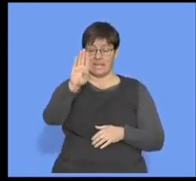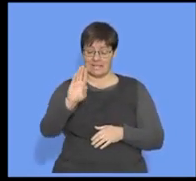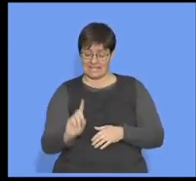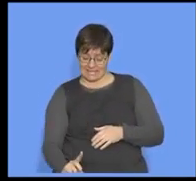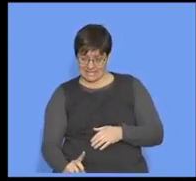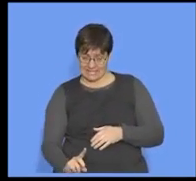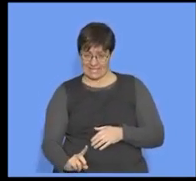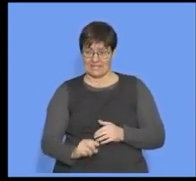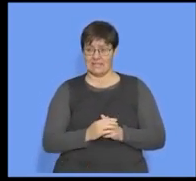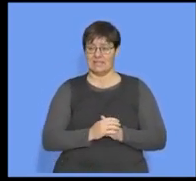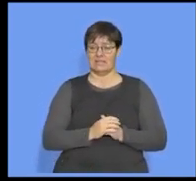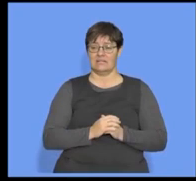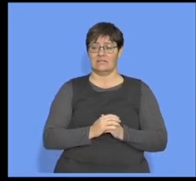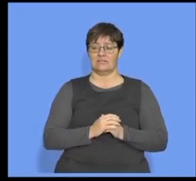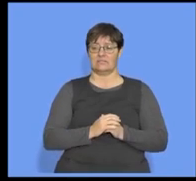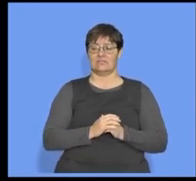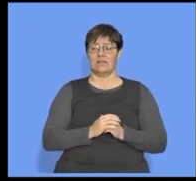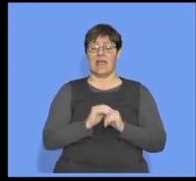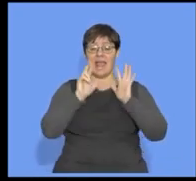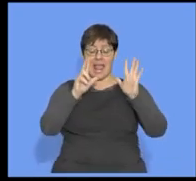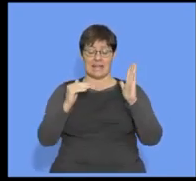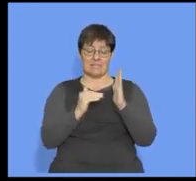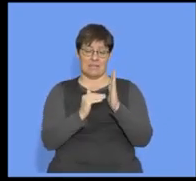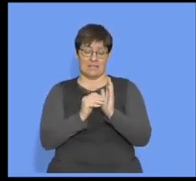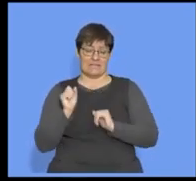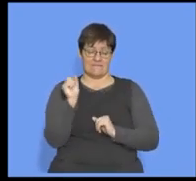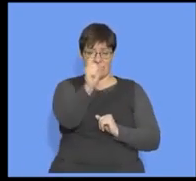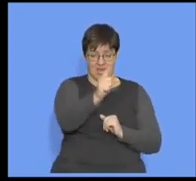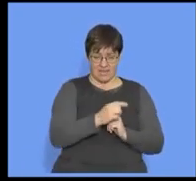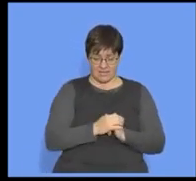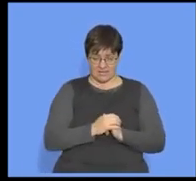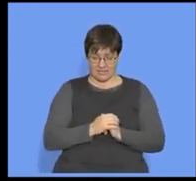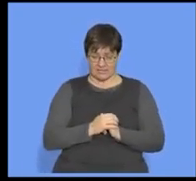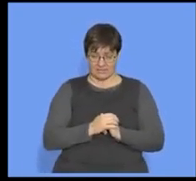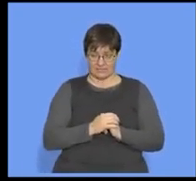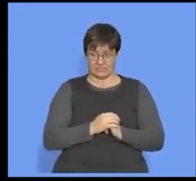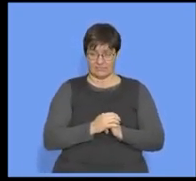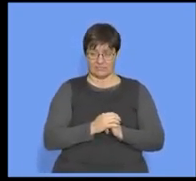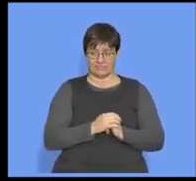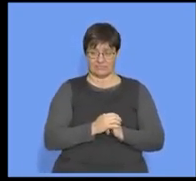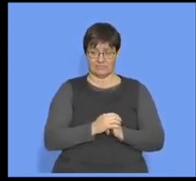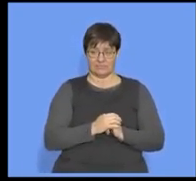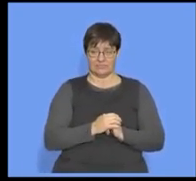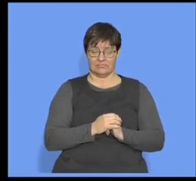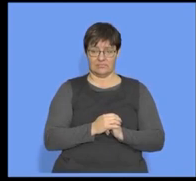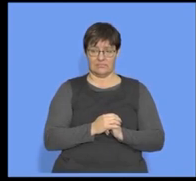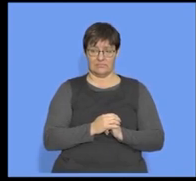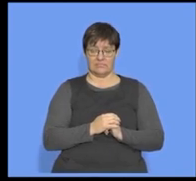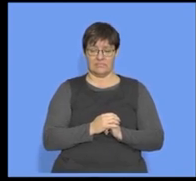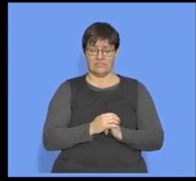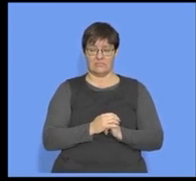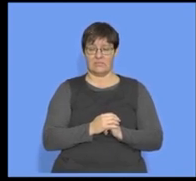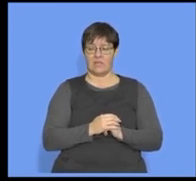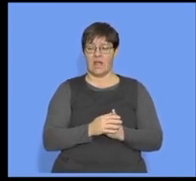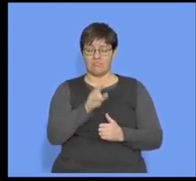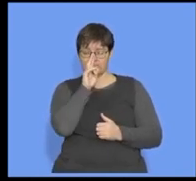Object B and D were 8 meters away from the